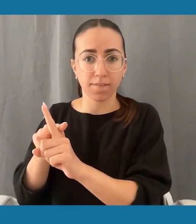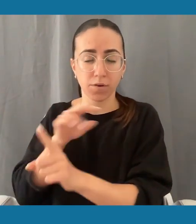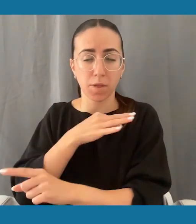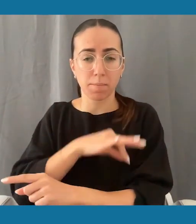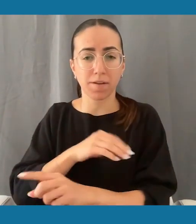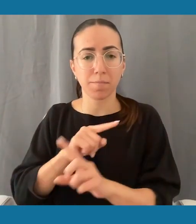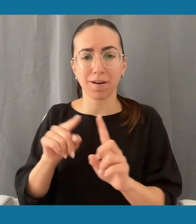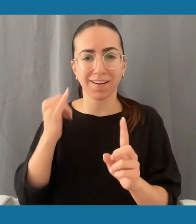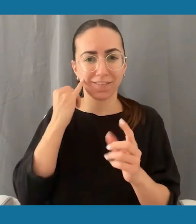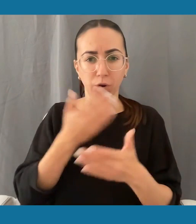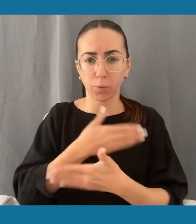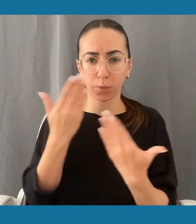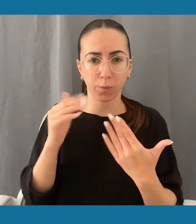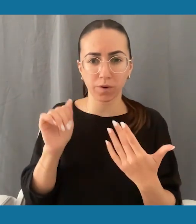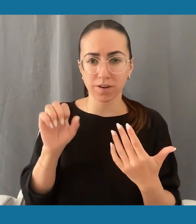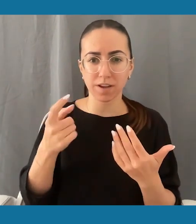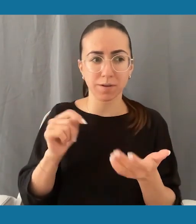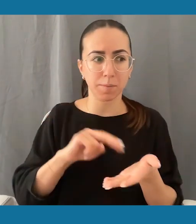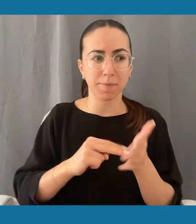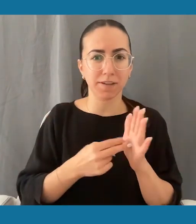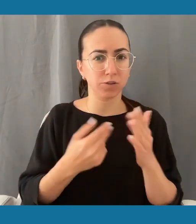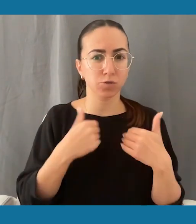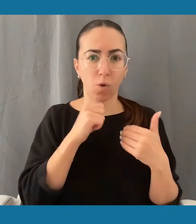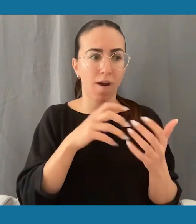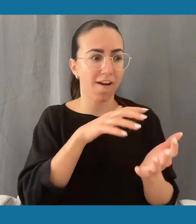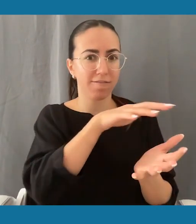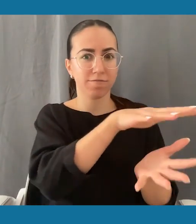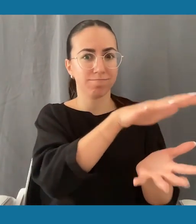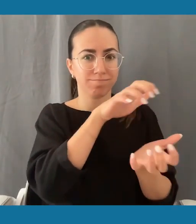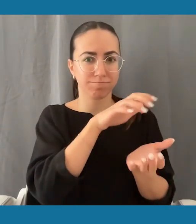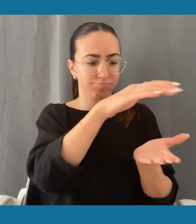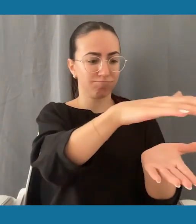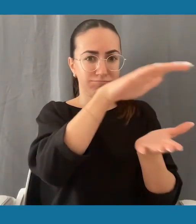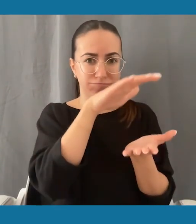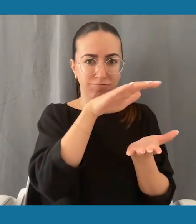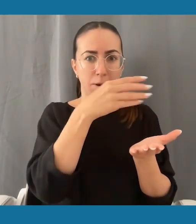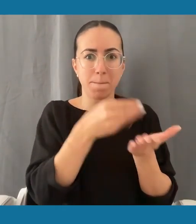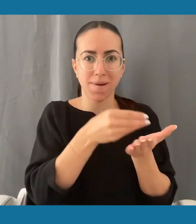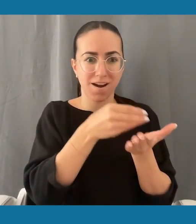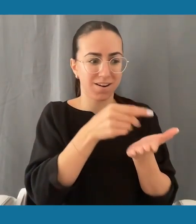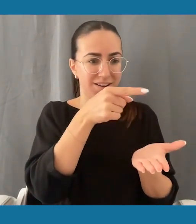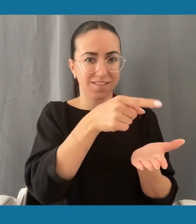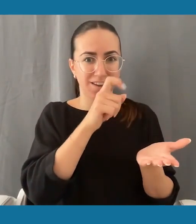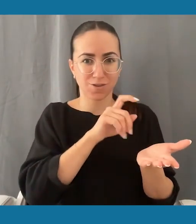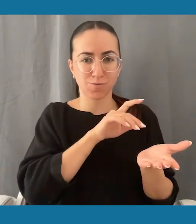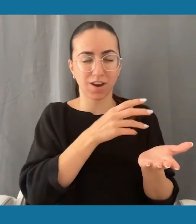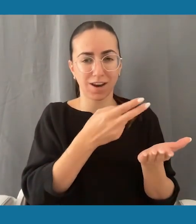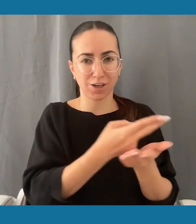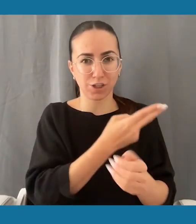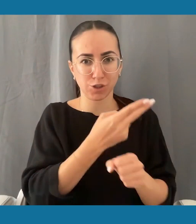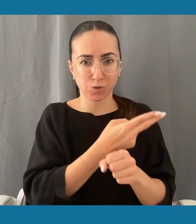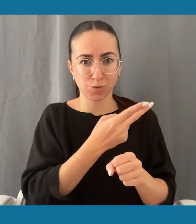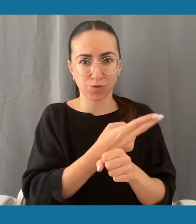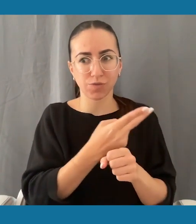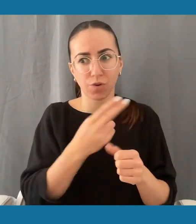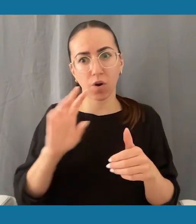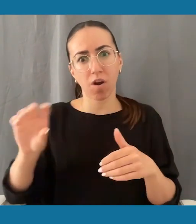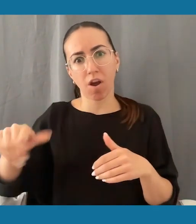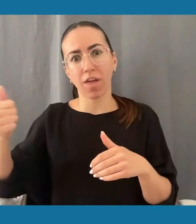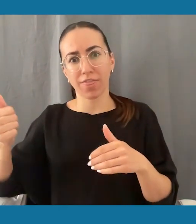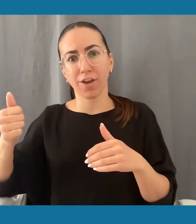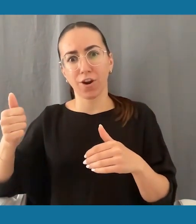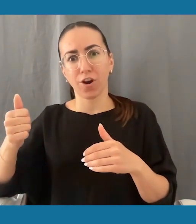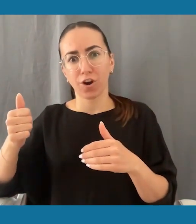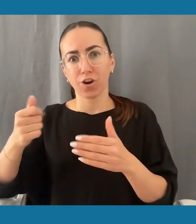you have no assets. You have no pool of money that you can reach to in order to cover all these additional expenses that we know are going